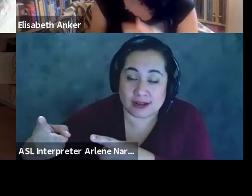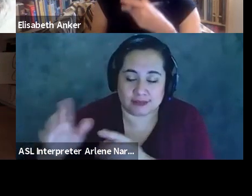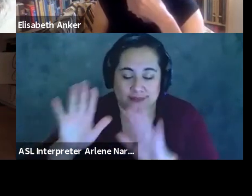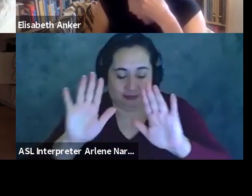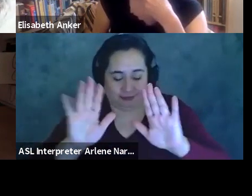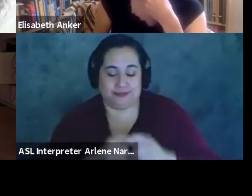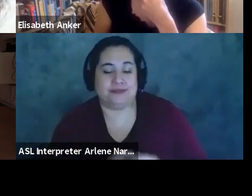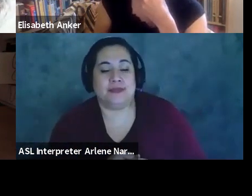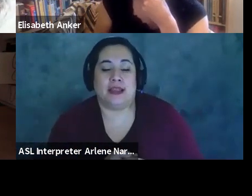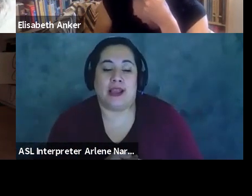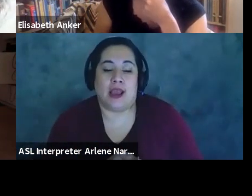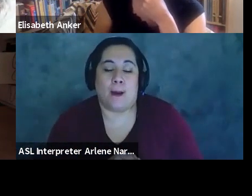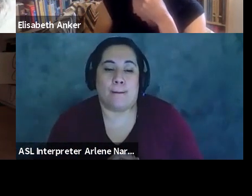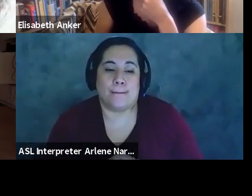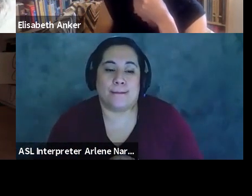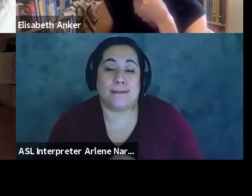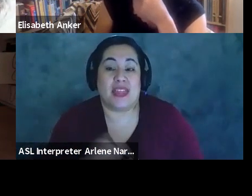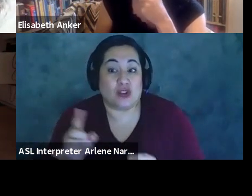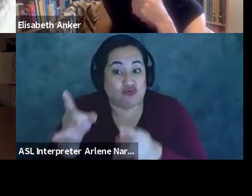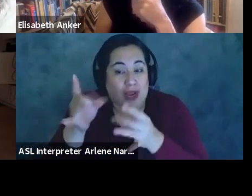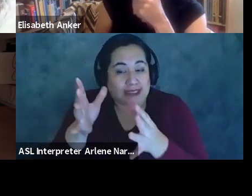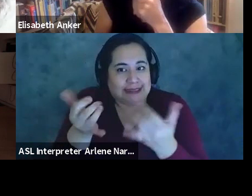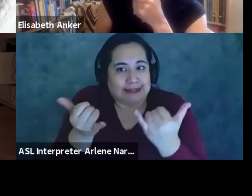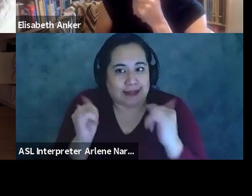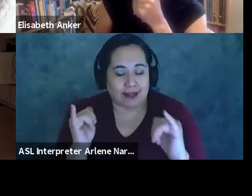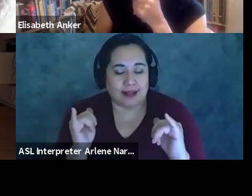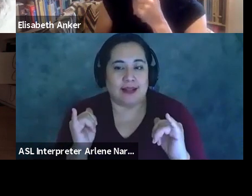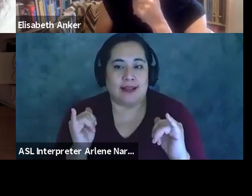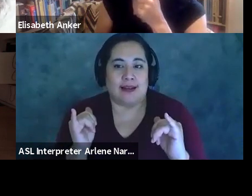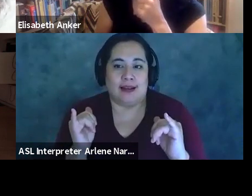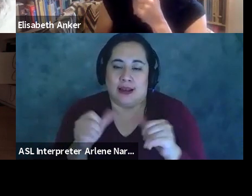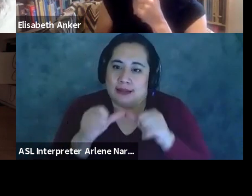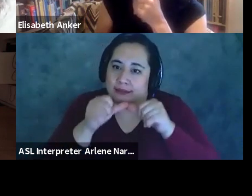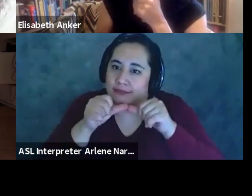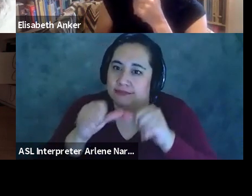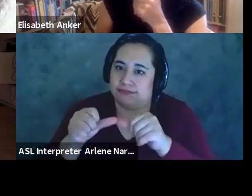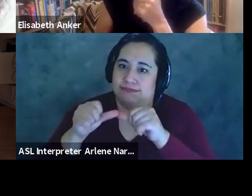Now, the tragedy is still continuing.